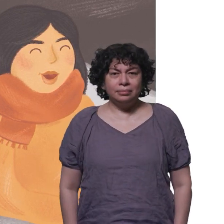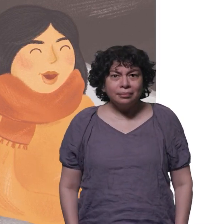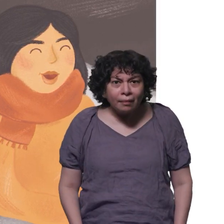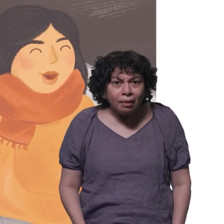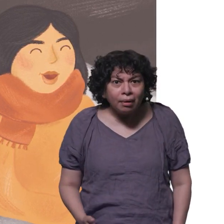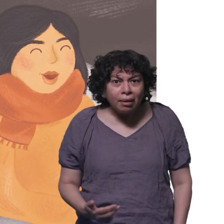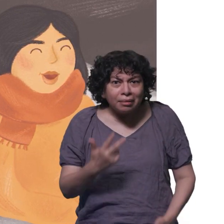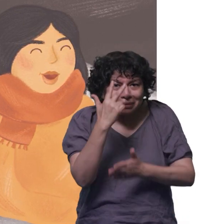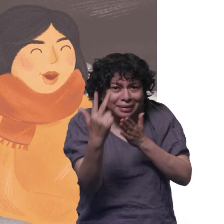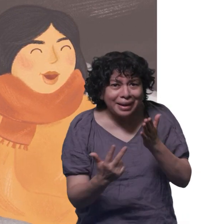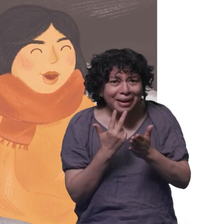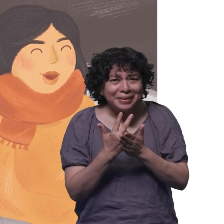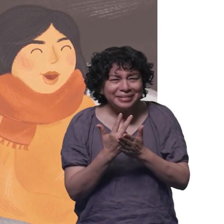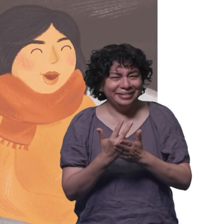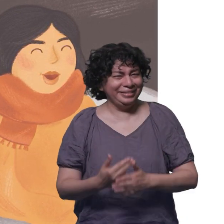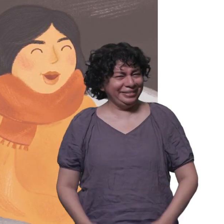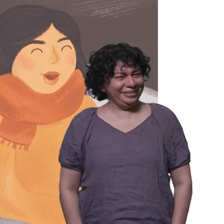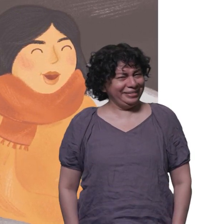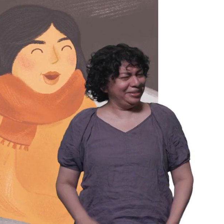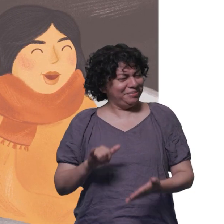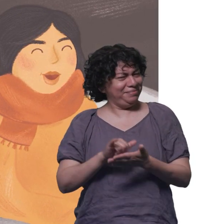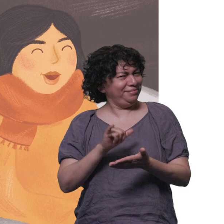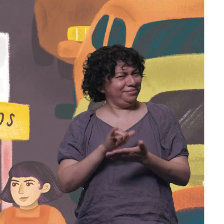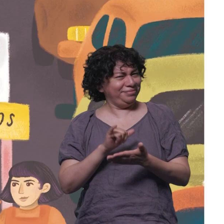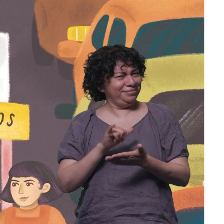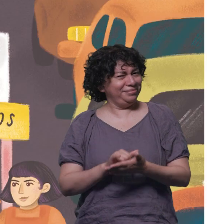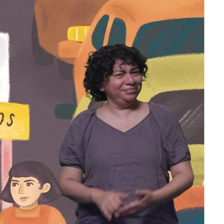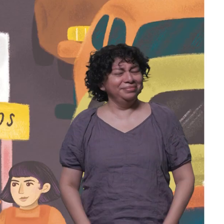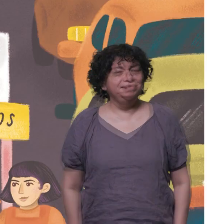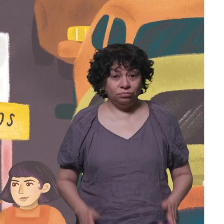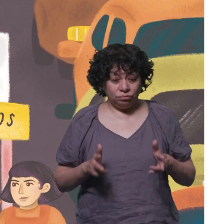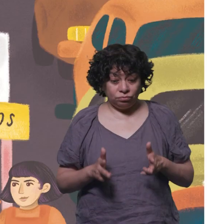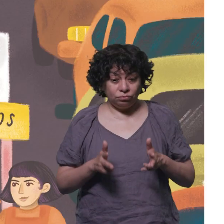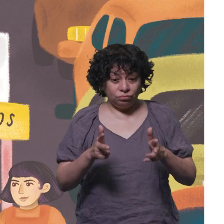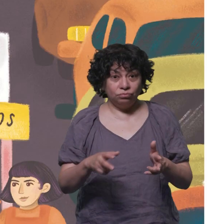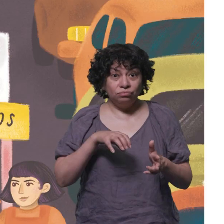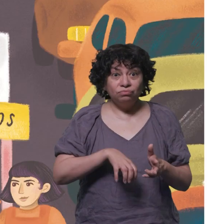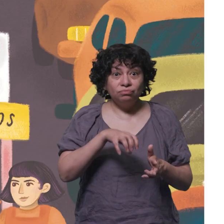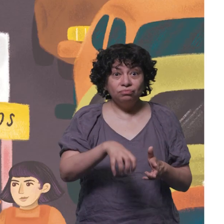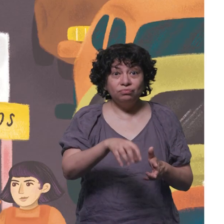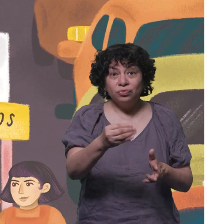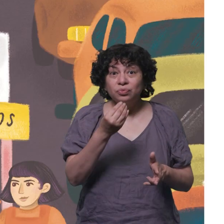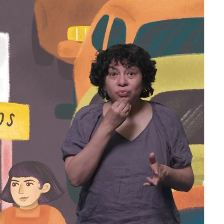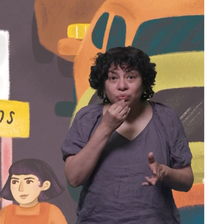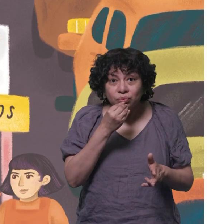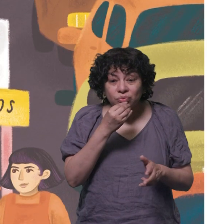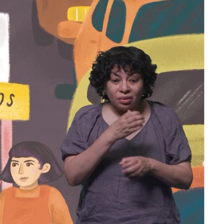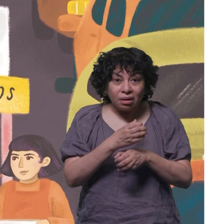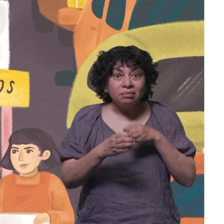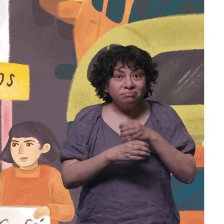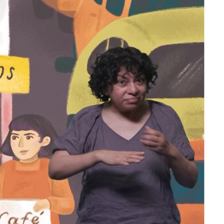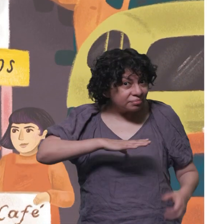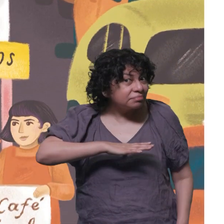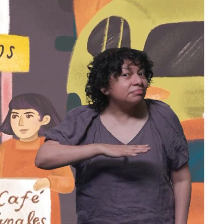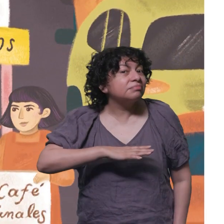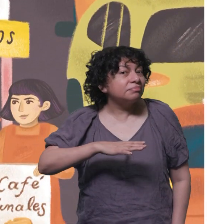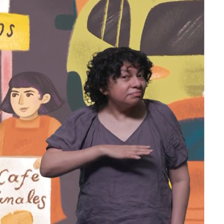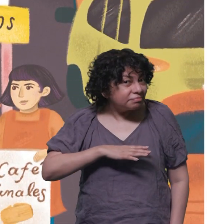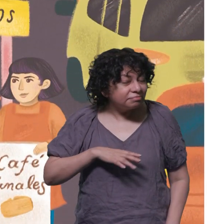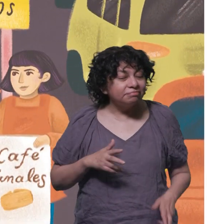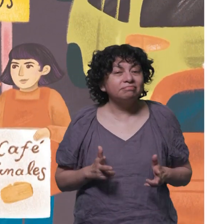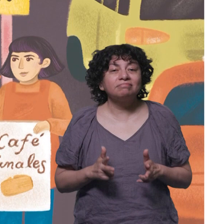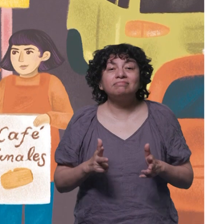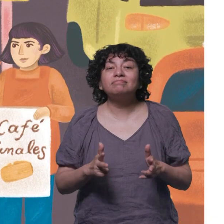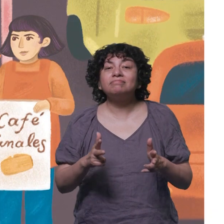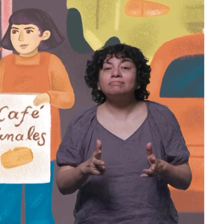3 hours? I laugh, no way. Adorned with artesanias, vendors walk between the